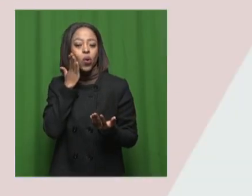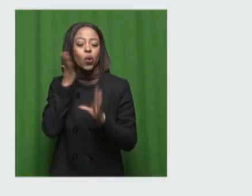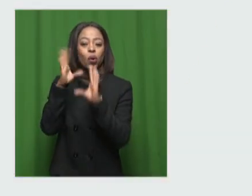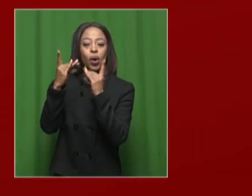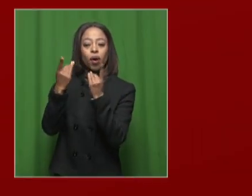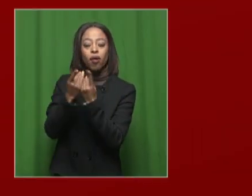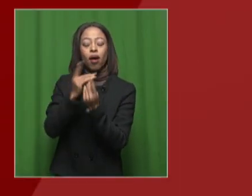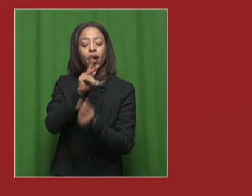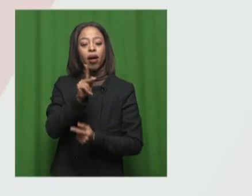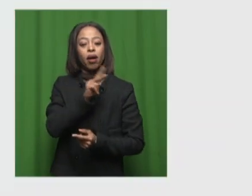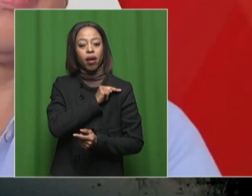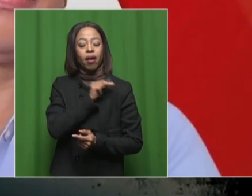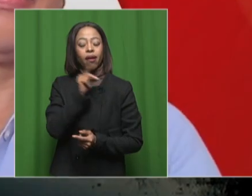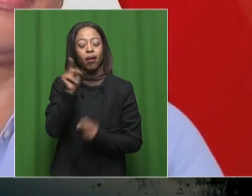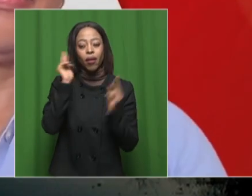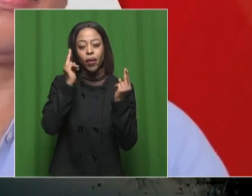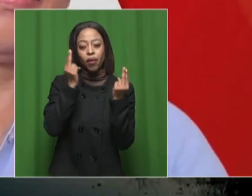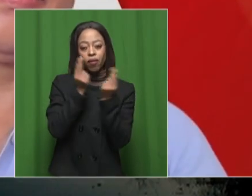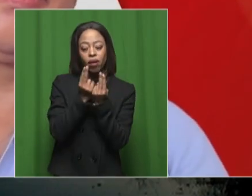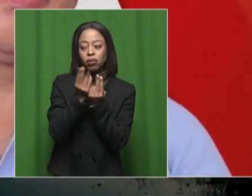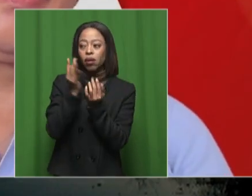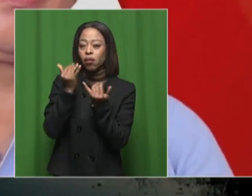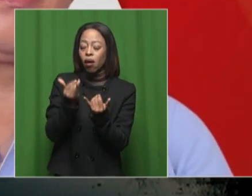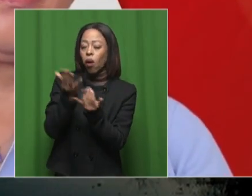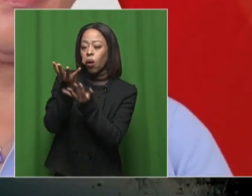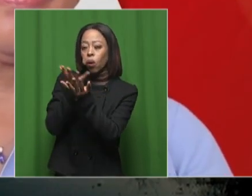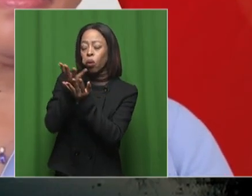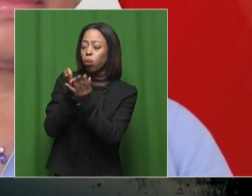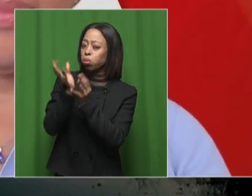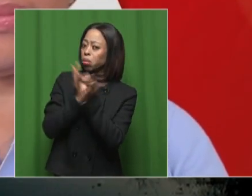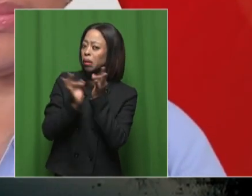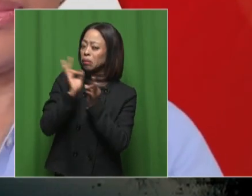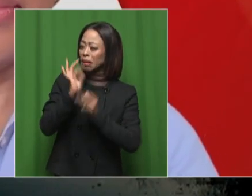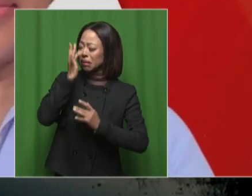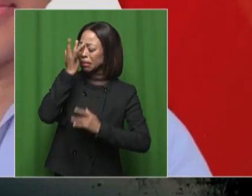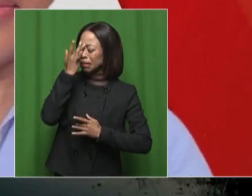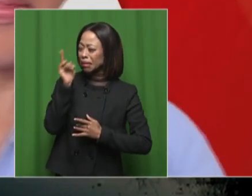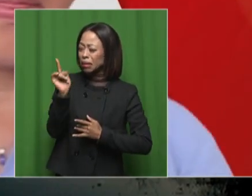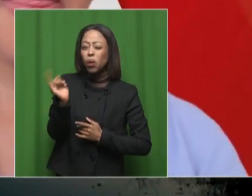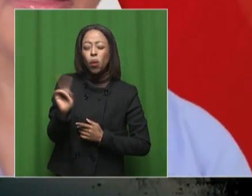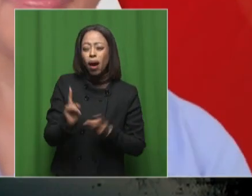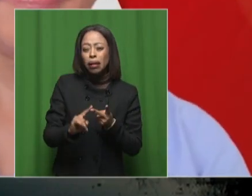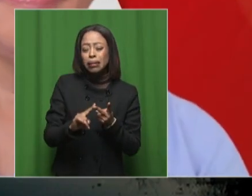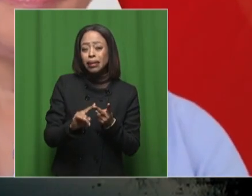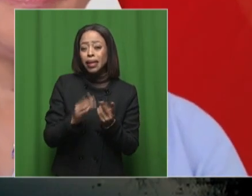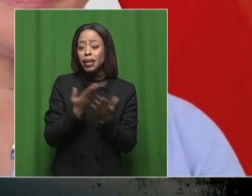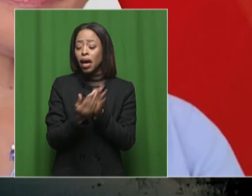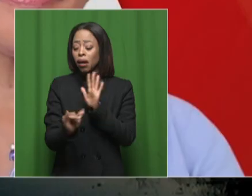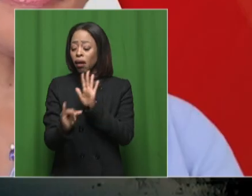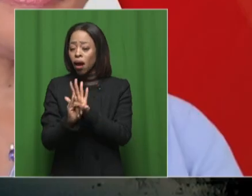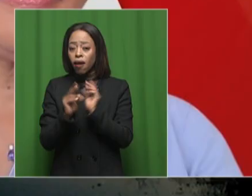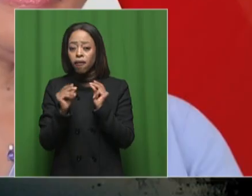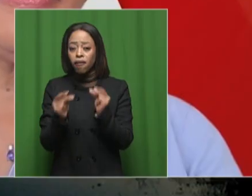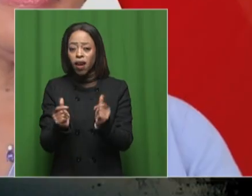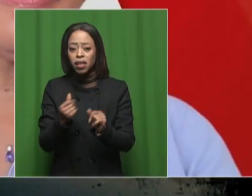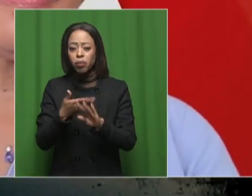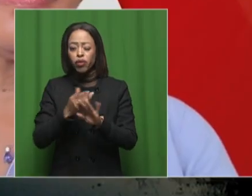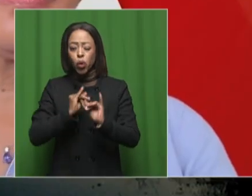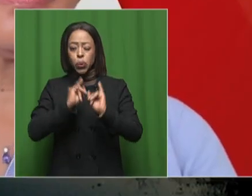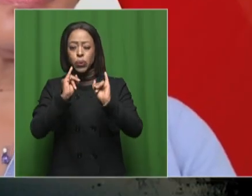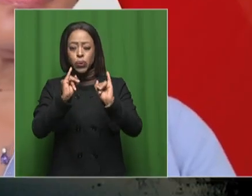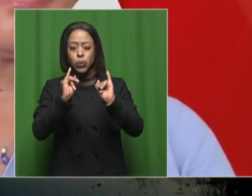us now virtually to talk about alopecia, what it is, and whether there are early signs of this